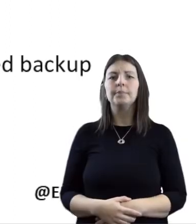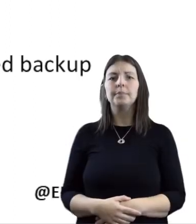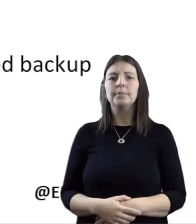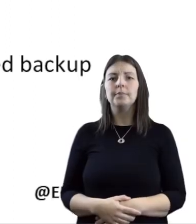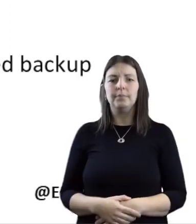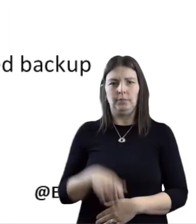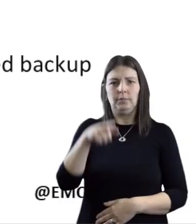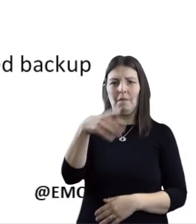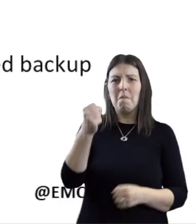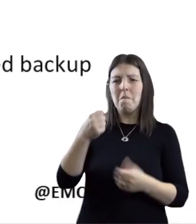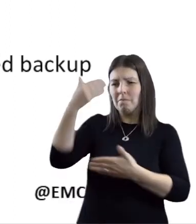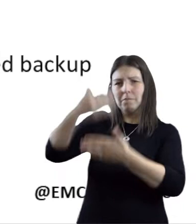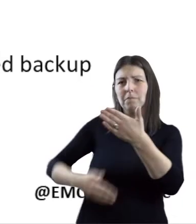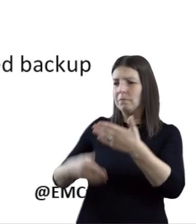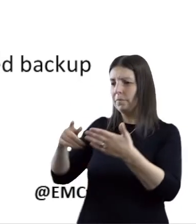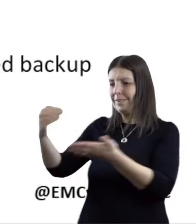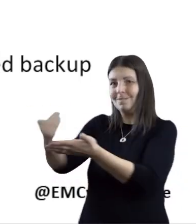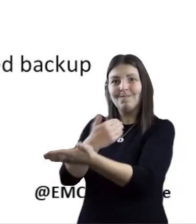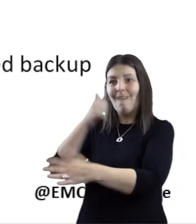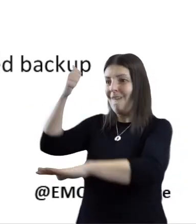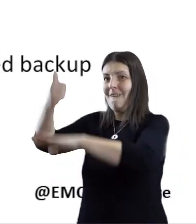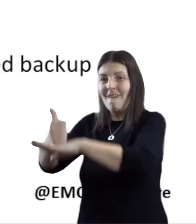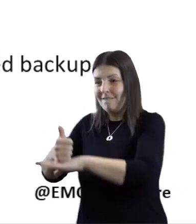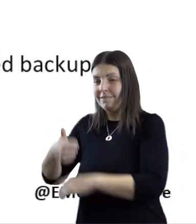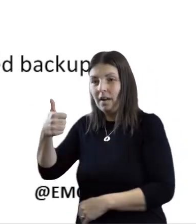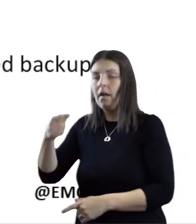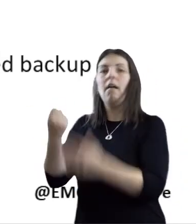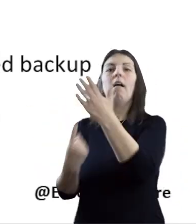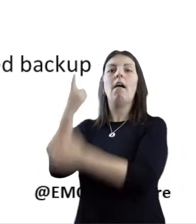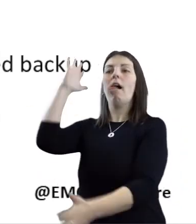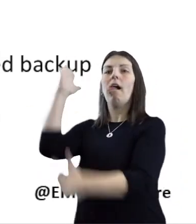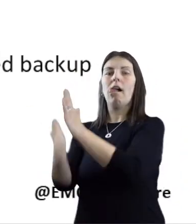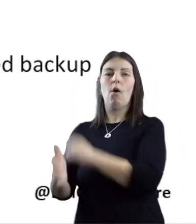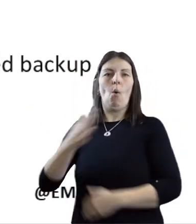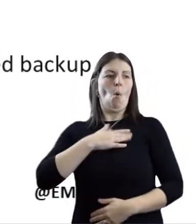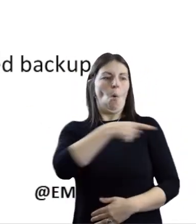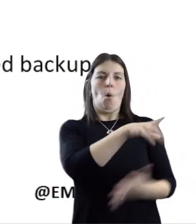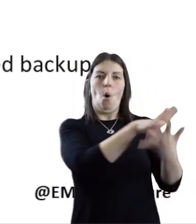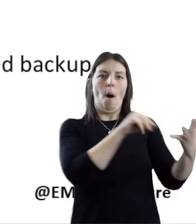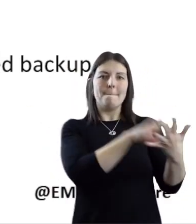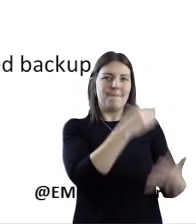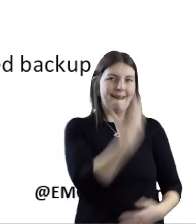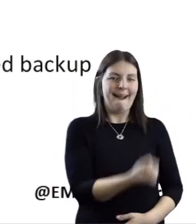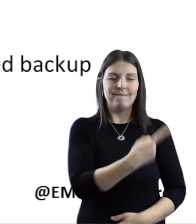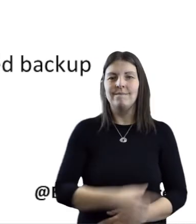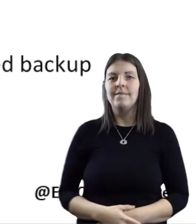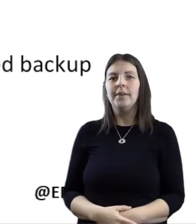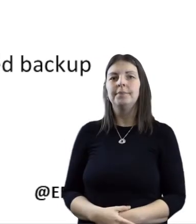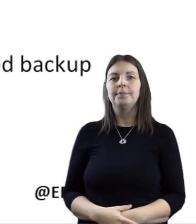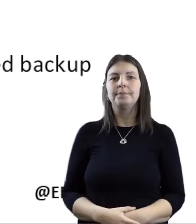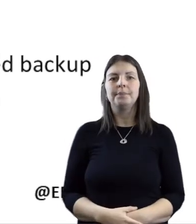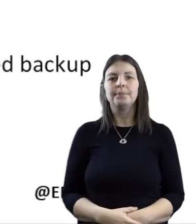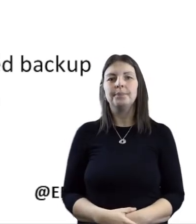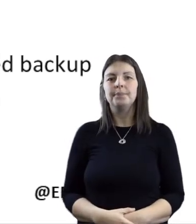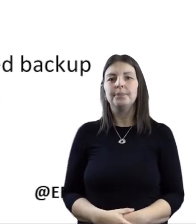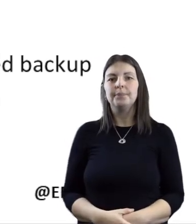insurance policy if you ever find yourself a victim of cybercrime. Here are some things to consider when backing up your data. Identify